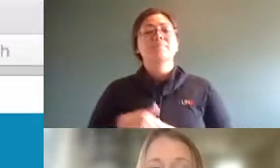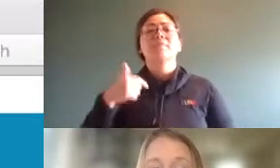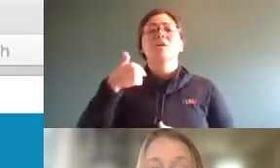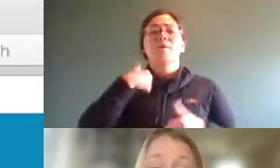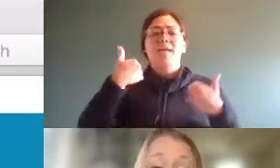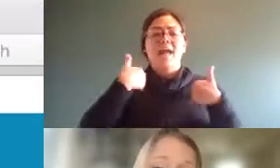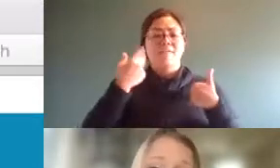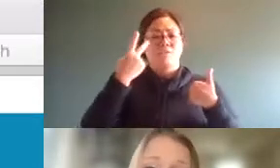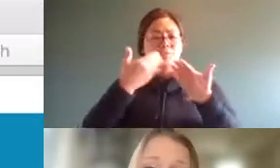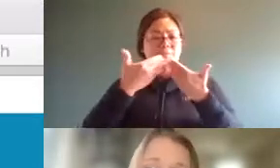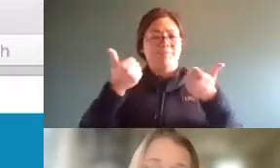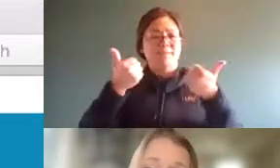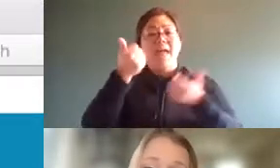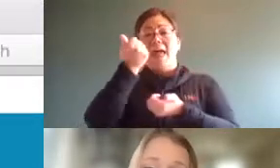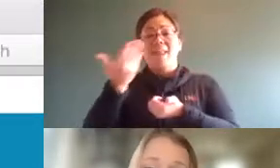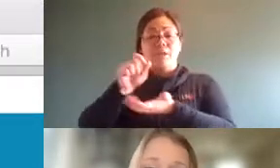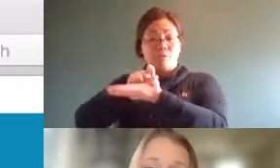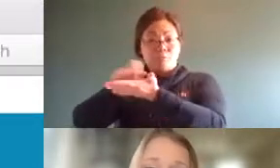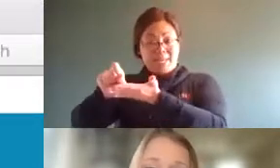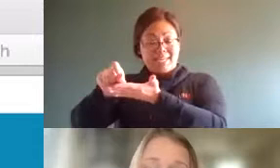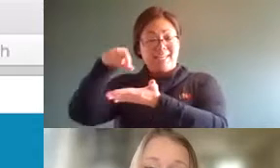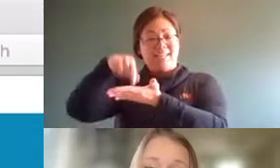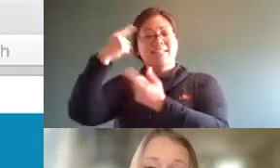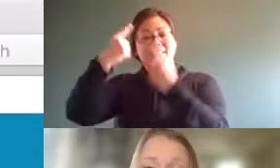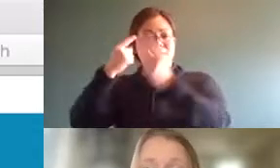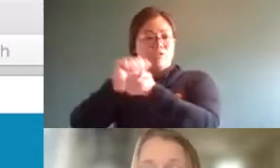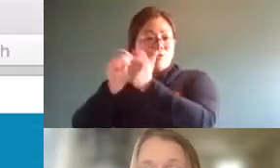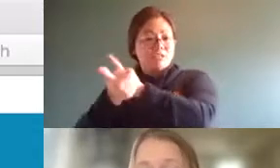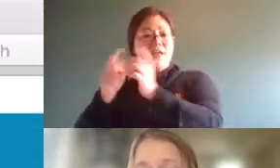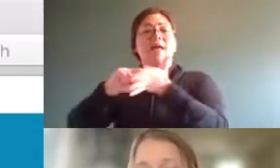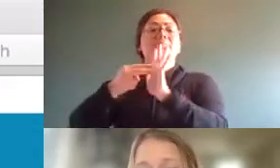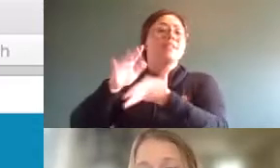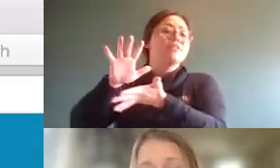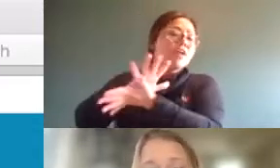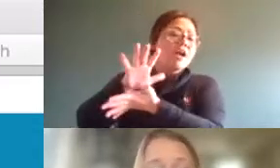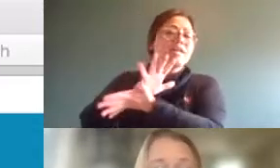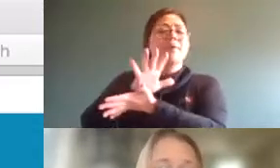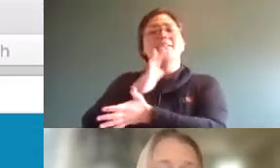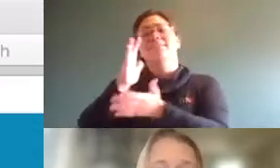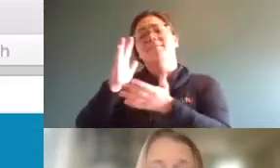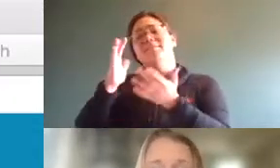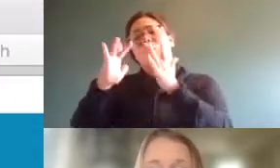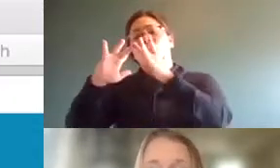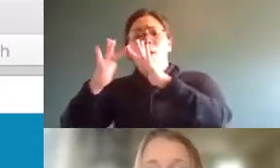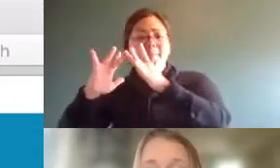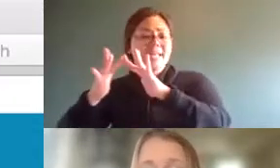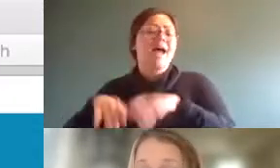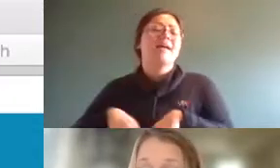categorize anything that is written as translation. So that could be documents, pages on your